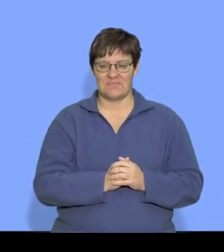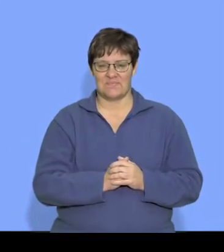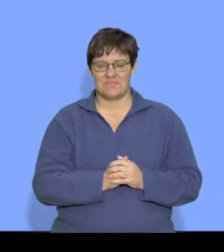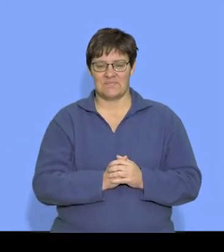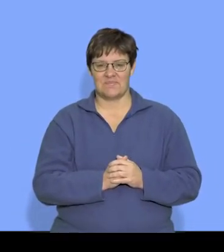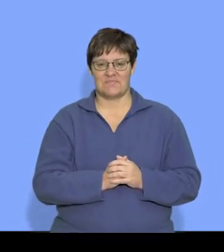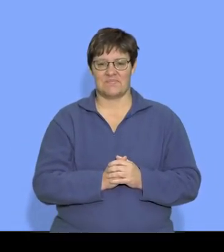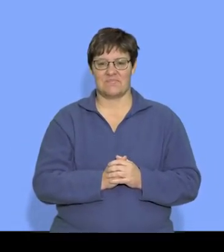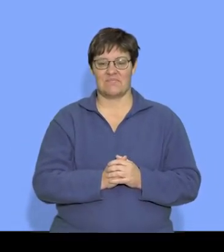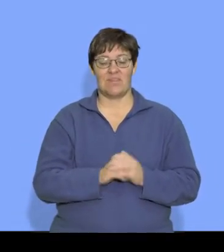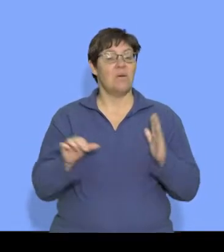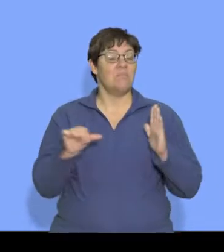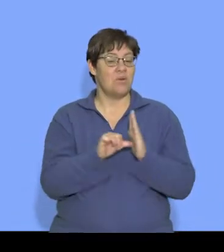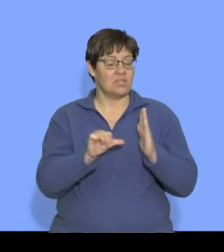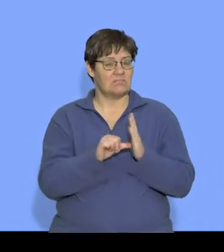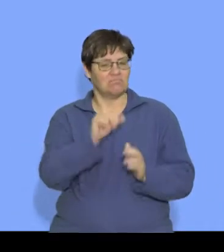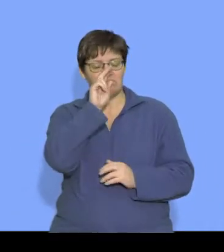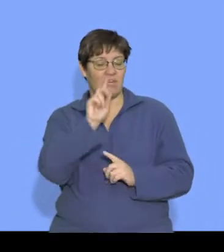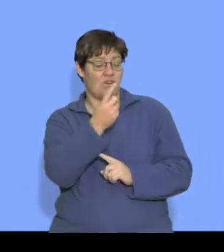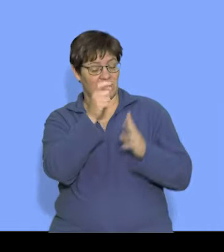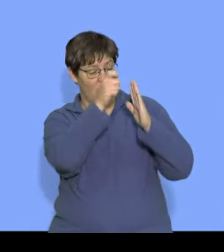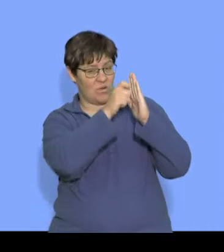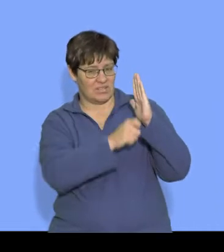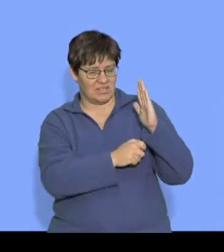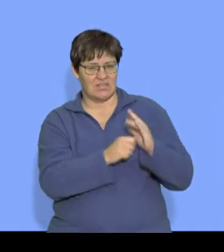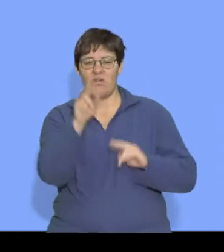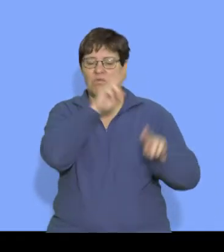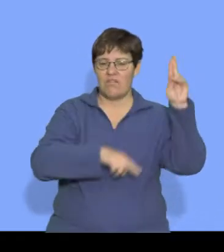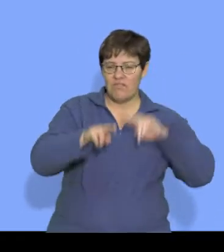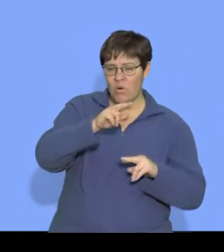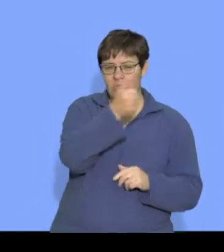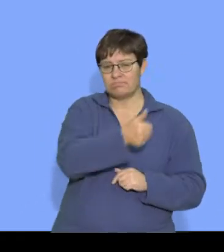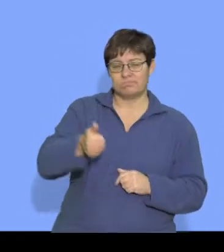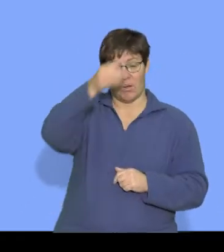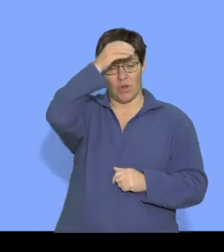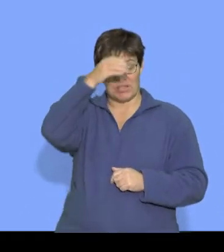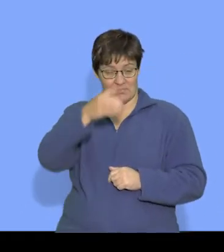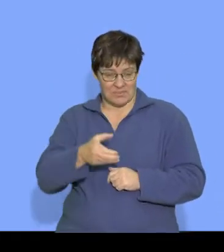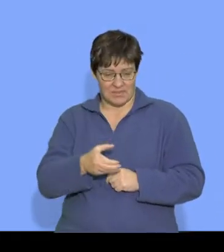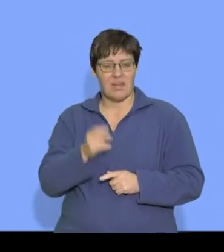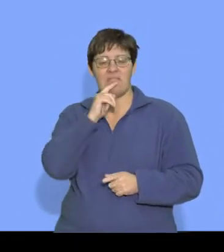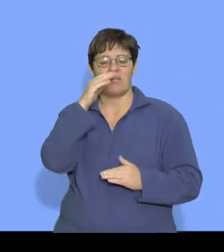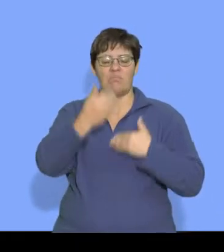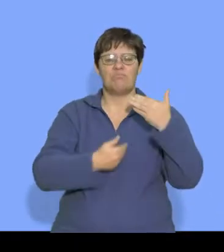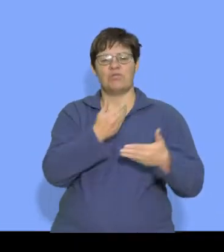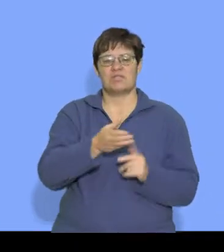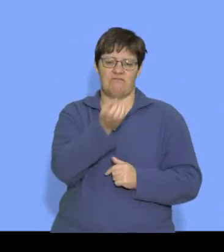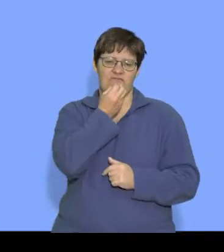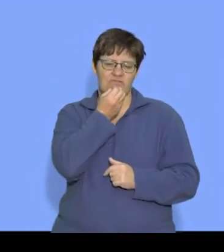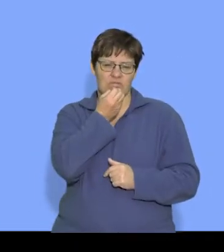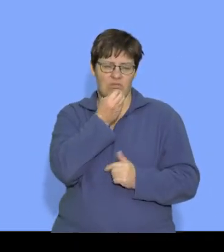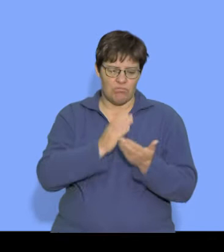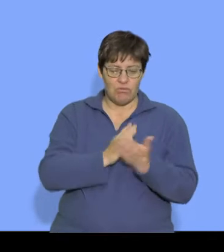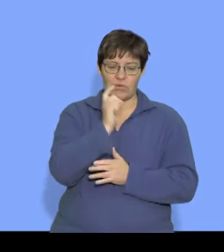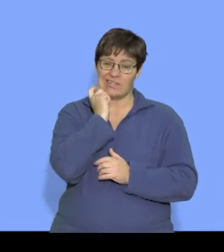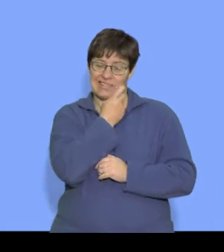So, as I mentioned, it's important that we look at the terms first, review some main concepts, and then overview the process of nutrition by